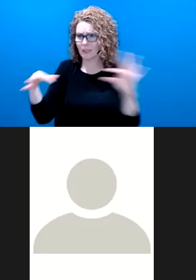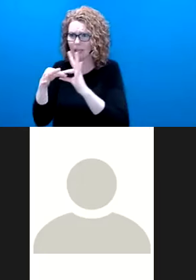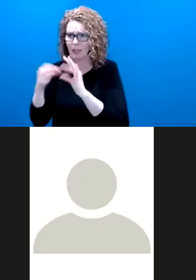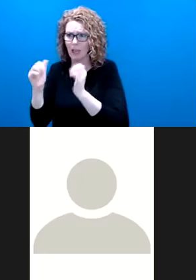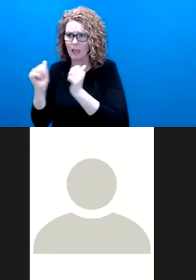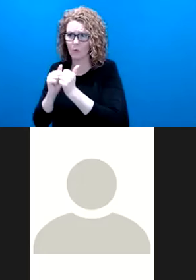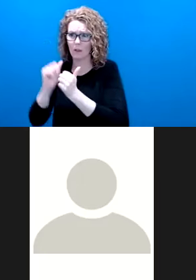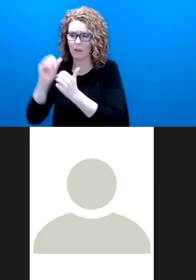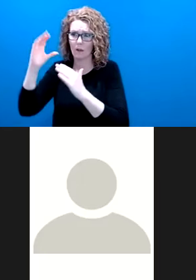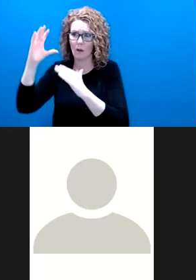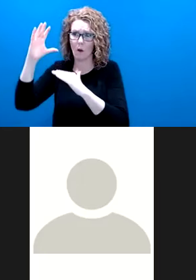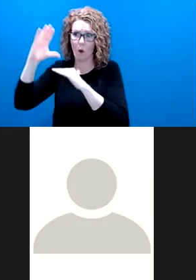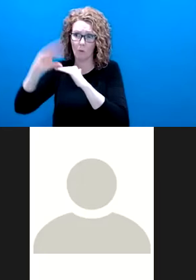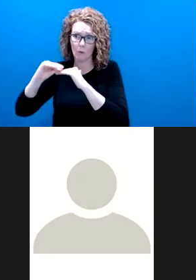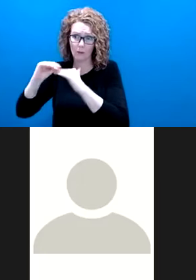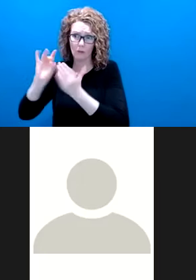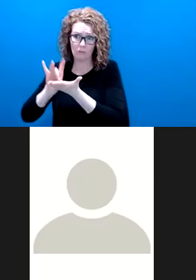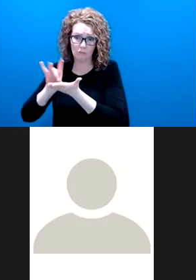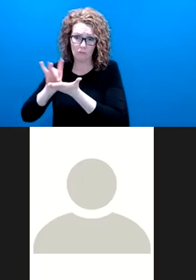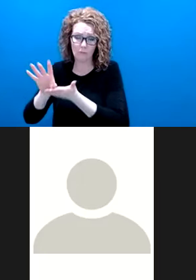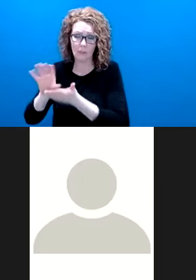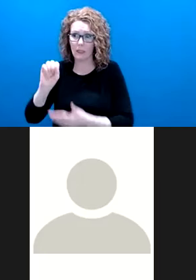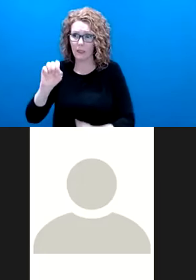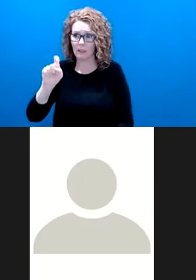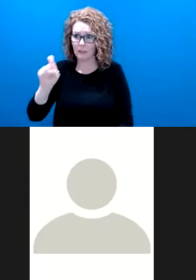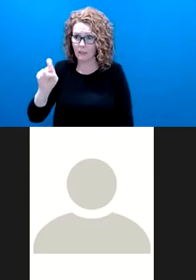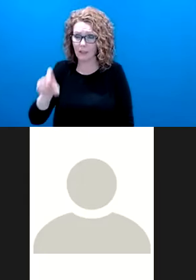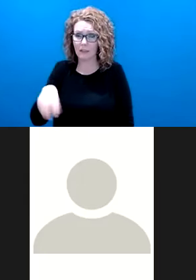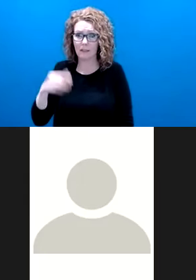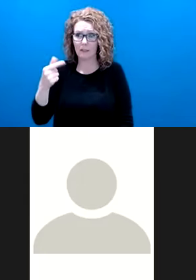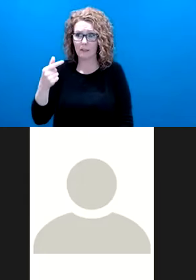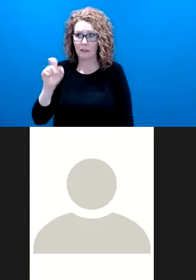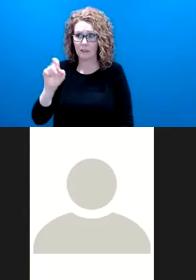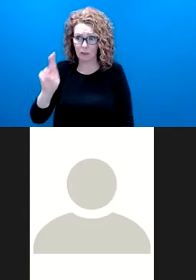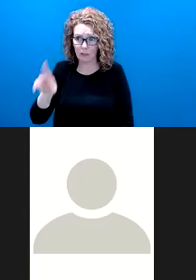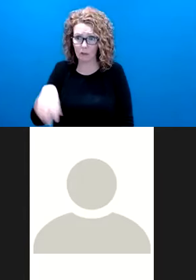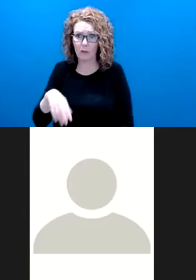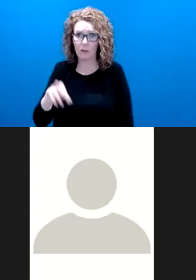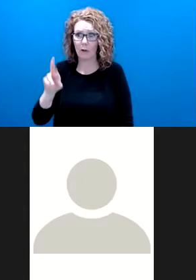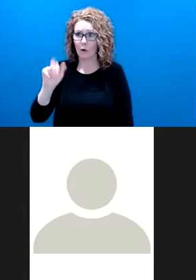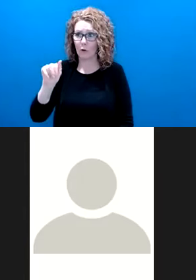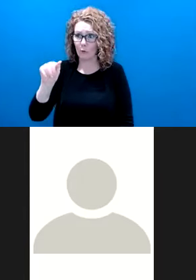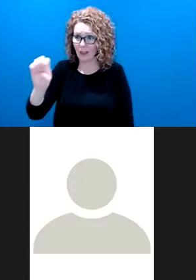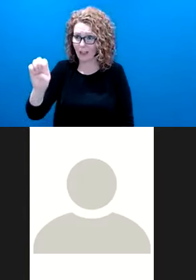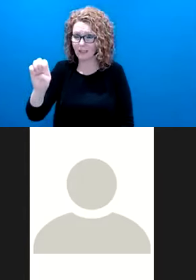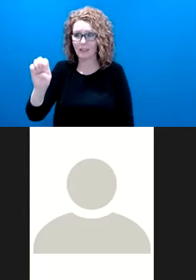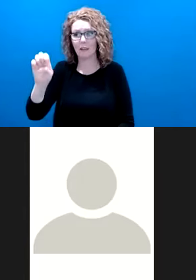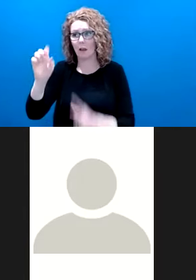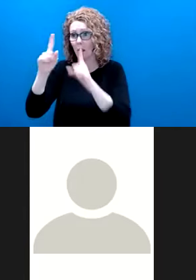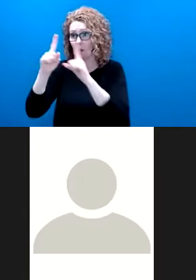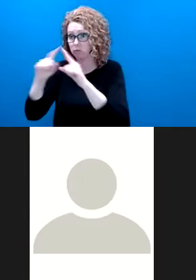such as sex, gender, sexuality, ability, race, et cetera, that are not cultural in